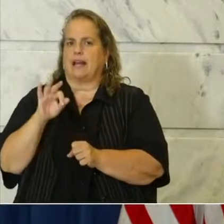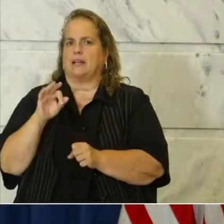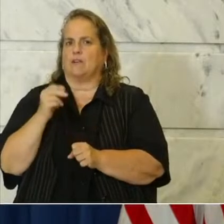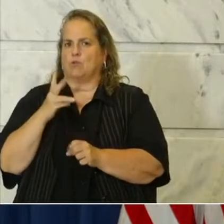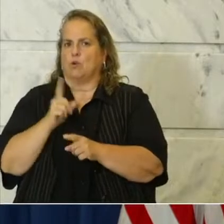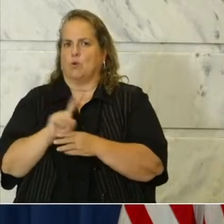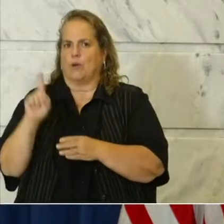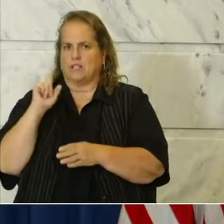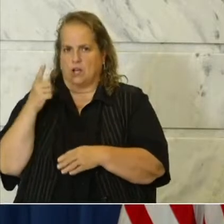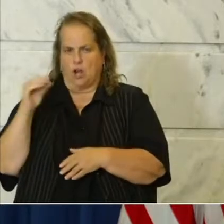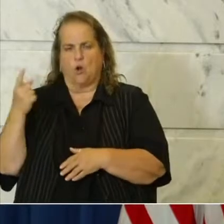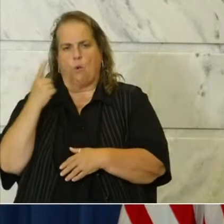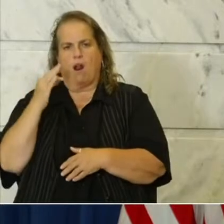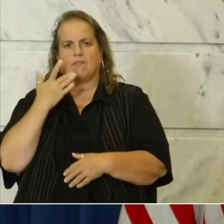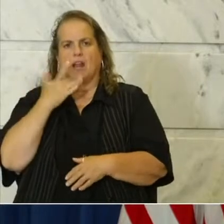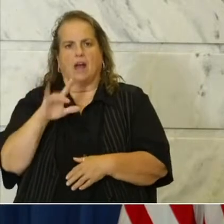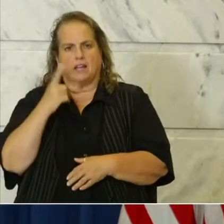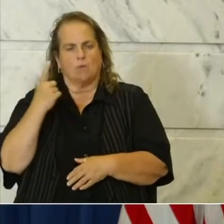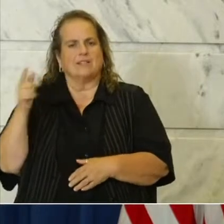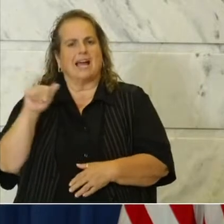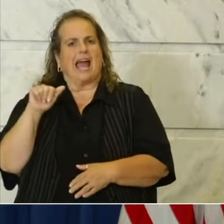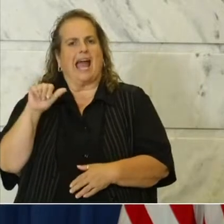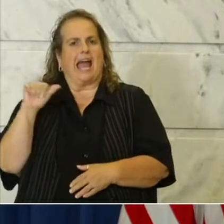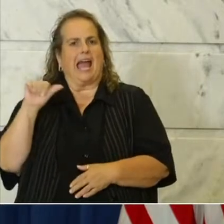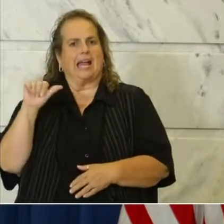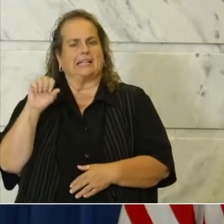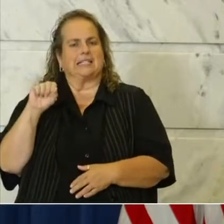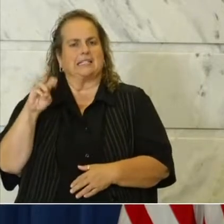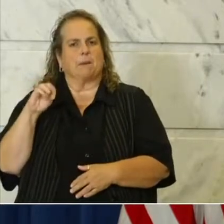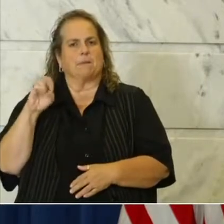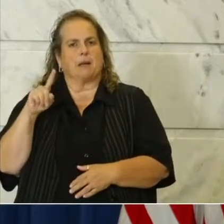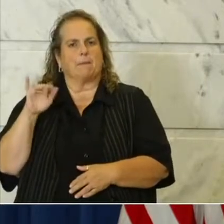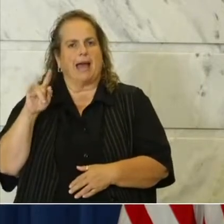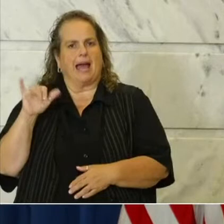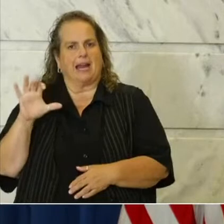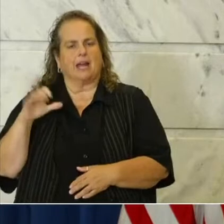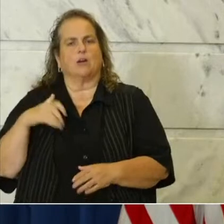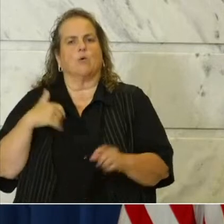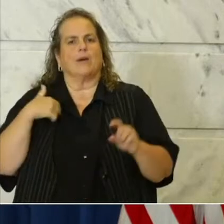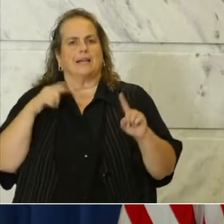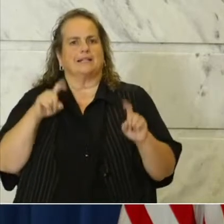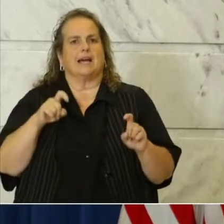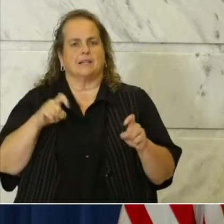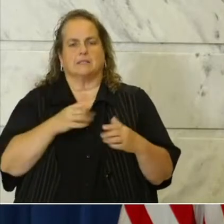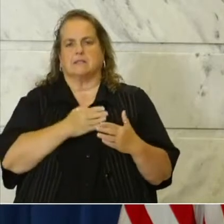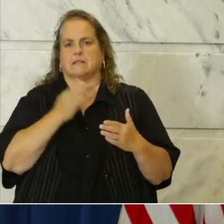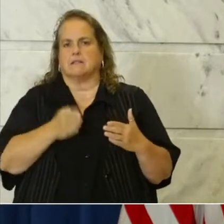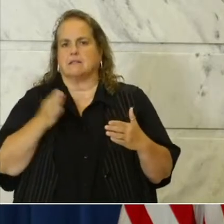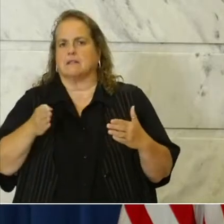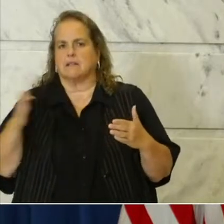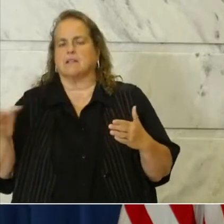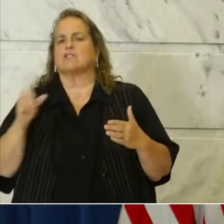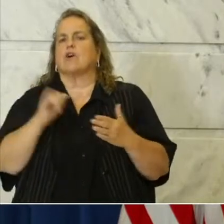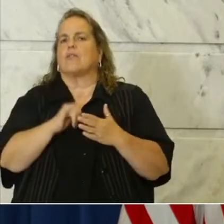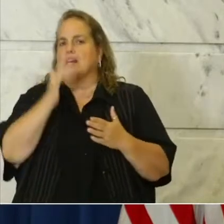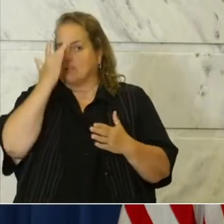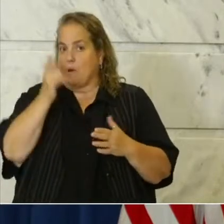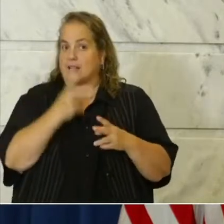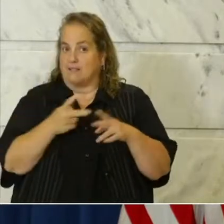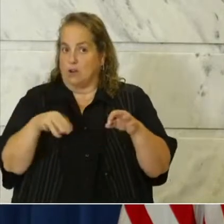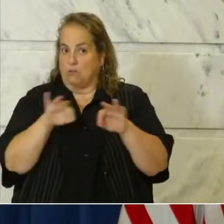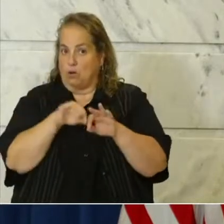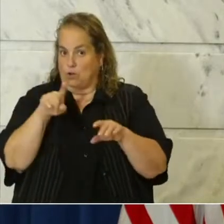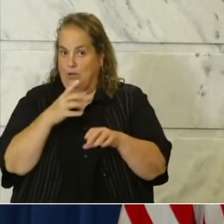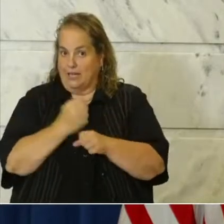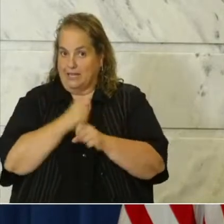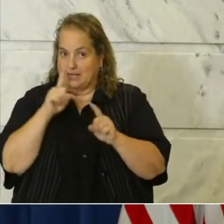was one of the lucky ones. He was asymptomatic. We test periodically, so this is why I would say it's very important that you get tested.